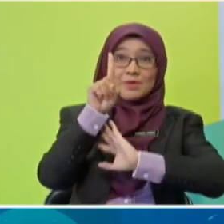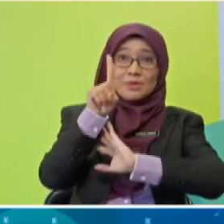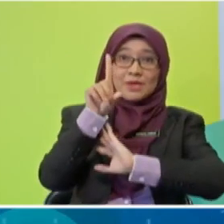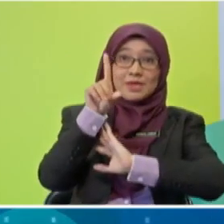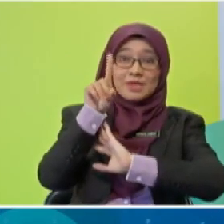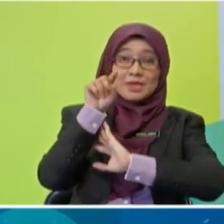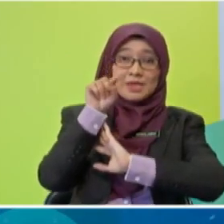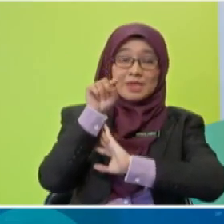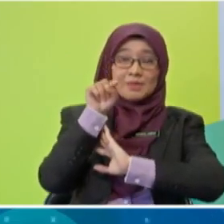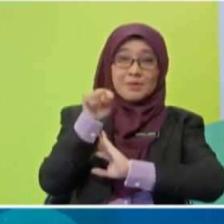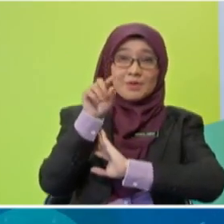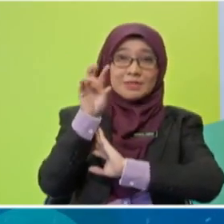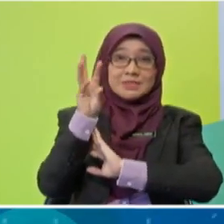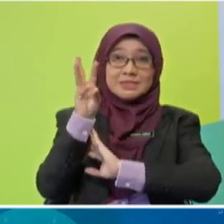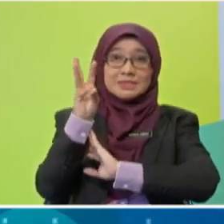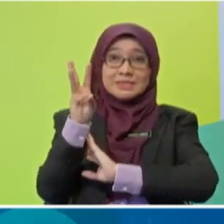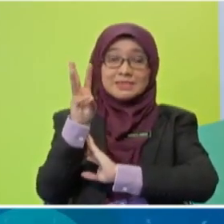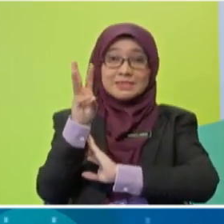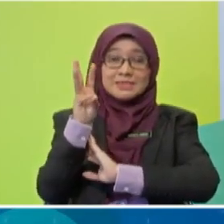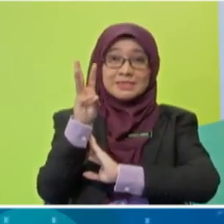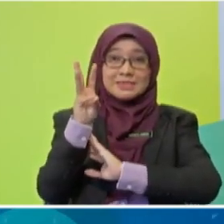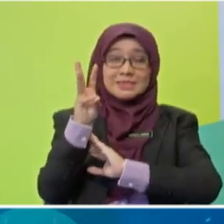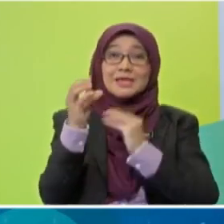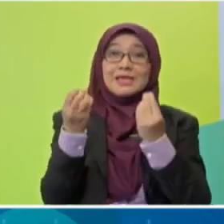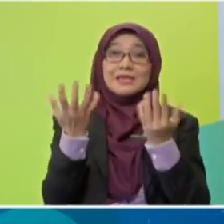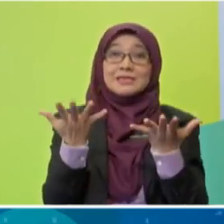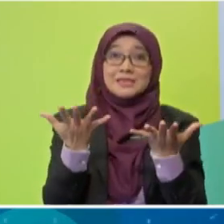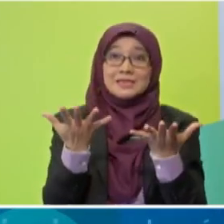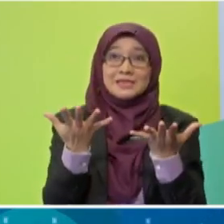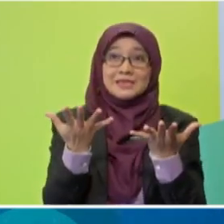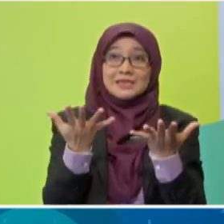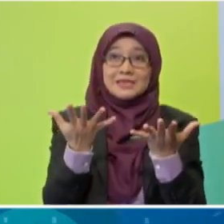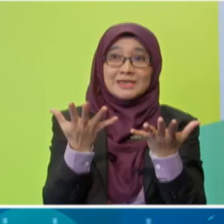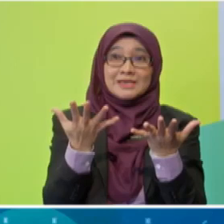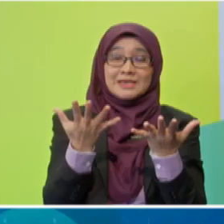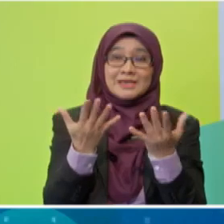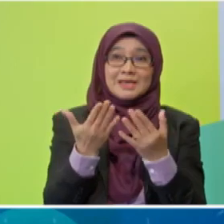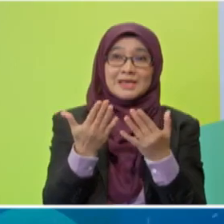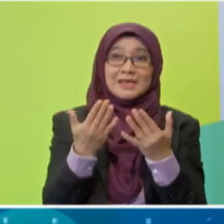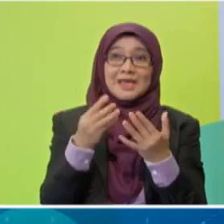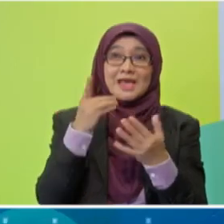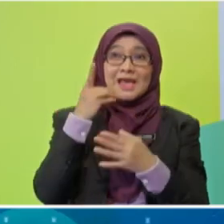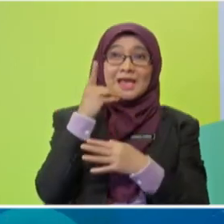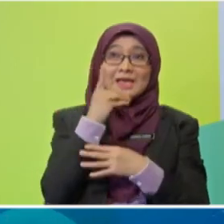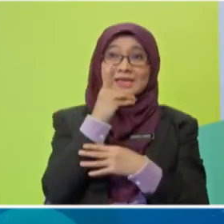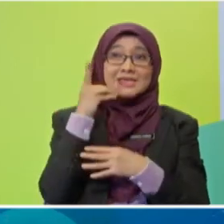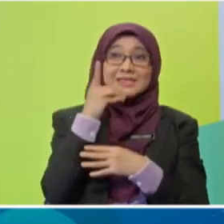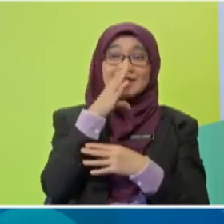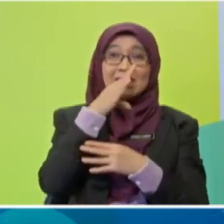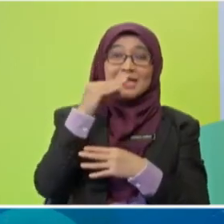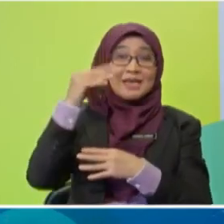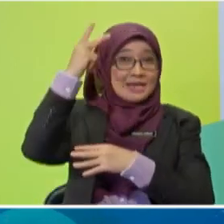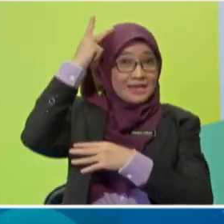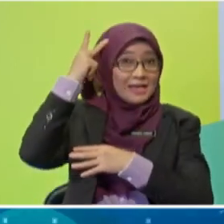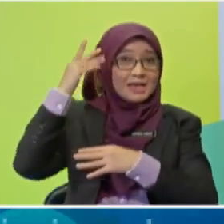Okay, Who would 4 like of to you. try? This time I want from Desiga or Kadim. Okay. So far, Jeshira and Sri Kishantini